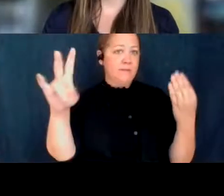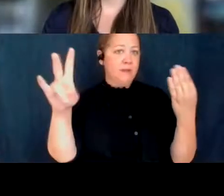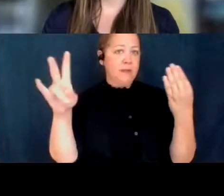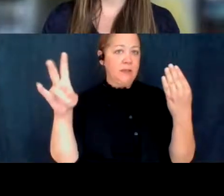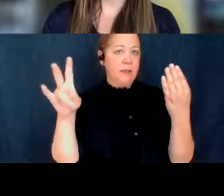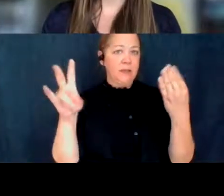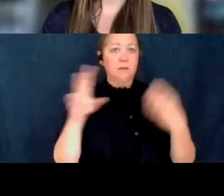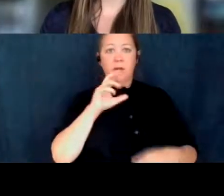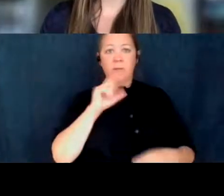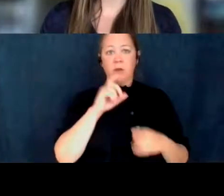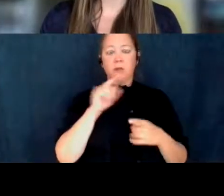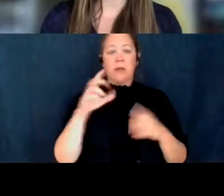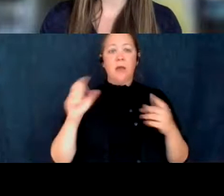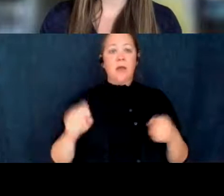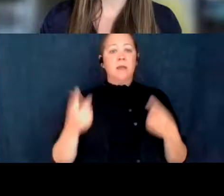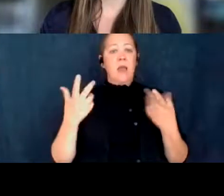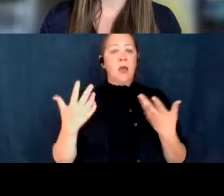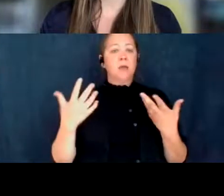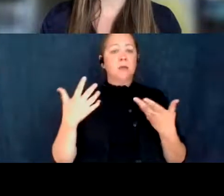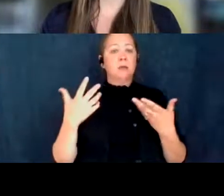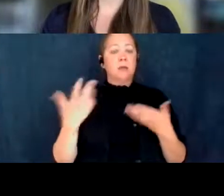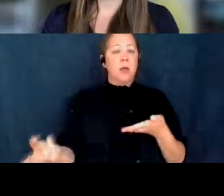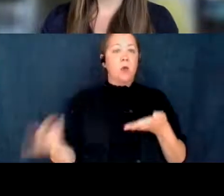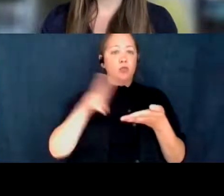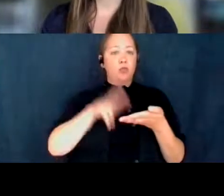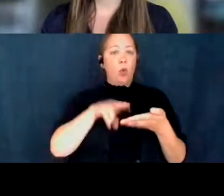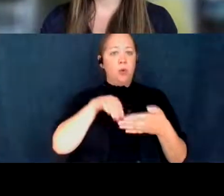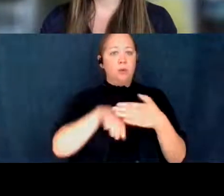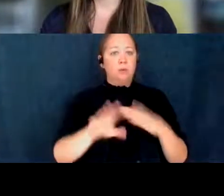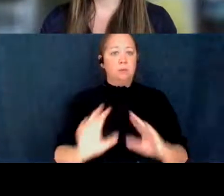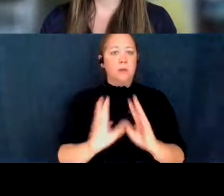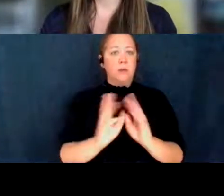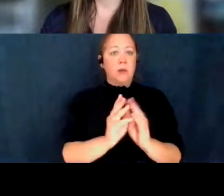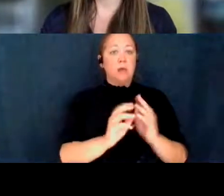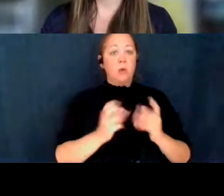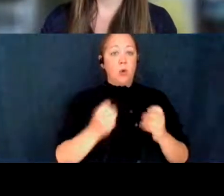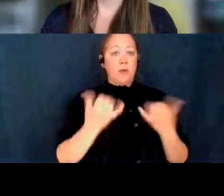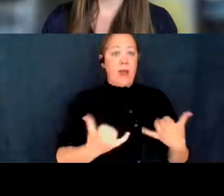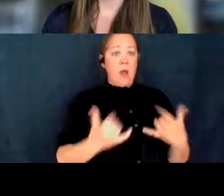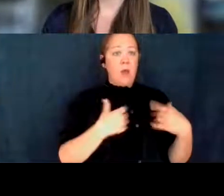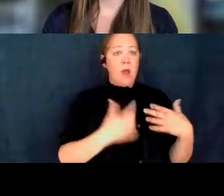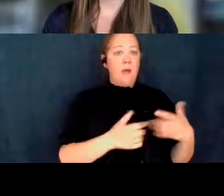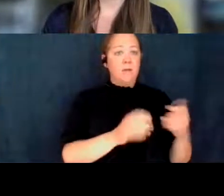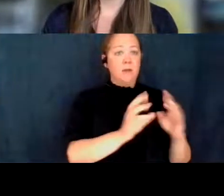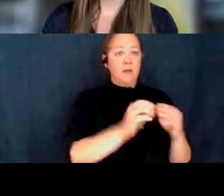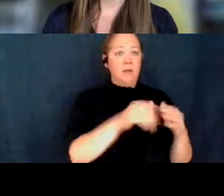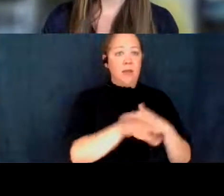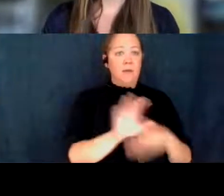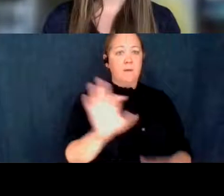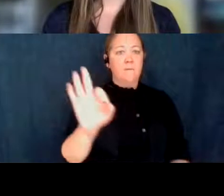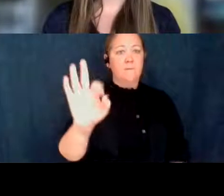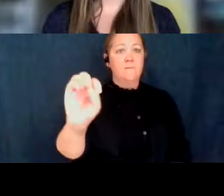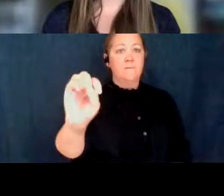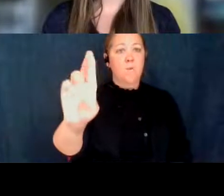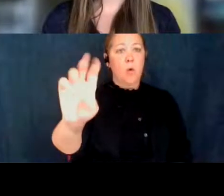worldwide cohort. So the learners are now meeting in the forums and in the live sessions that we're coordinating through AFS.